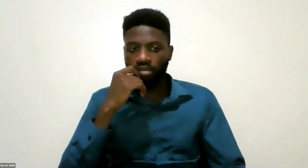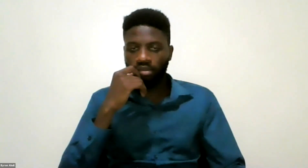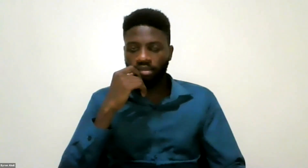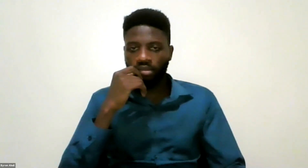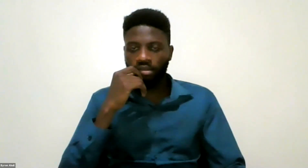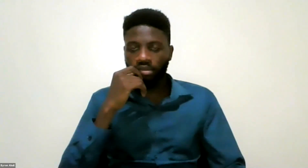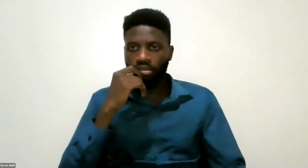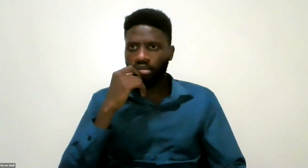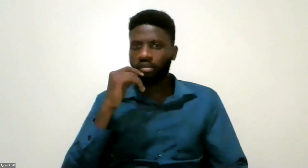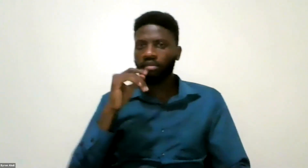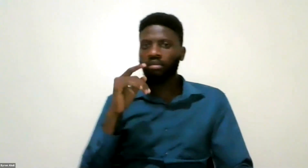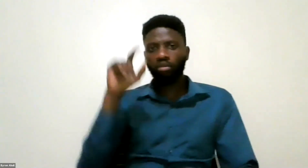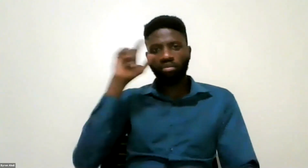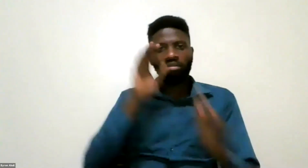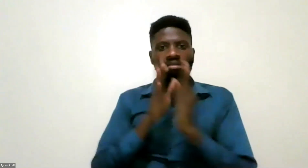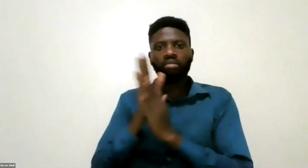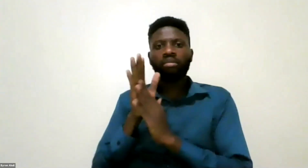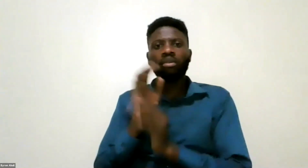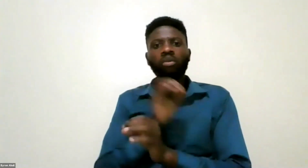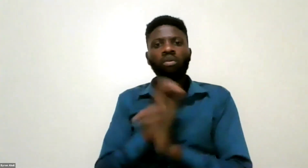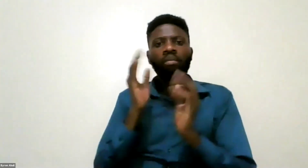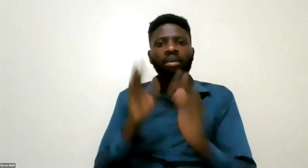No one.